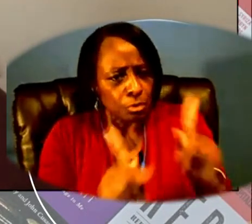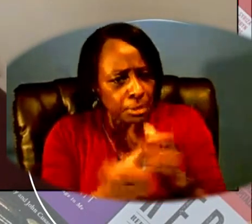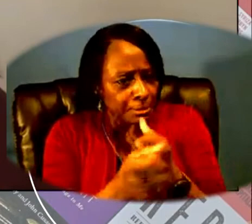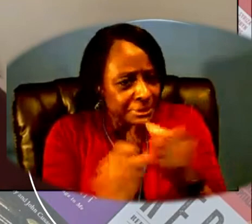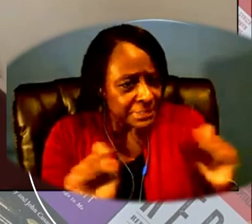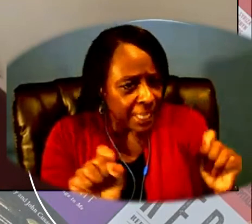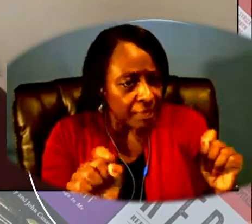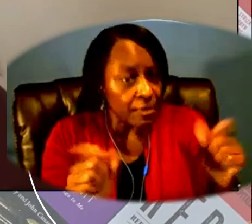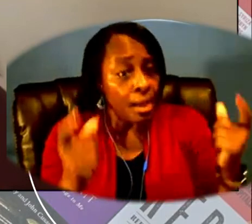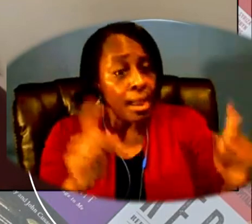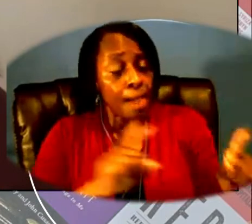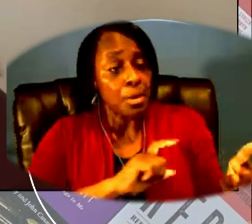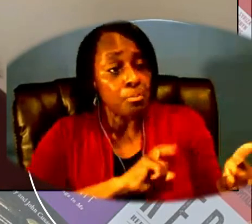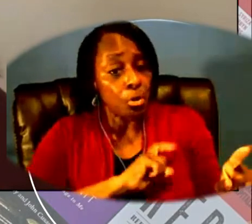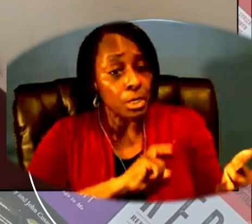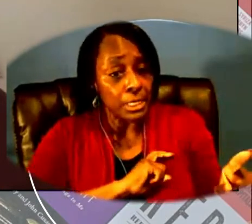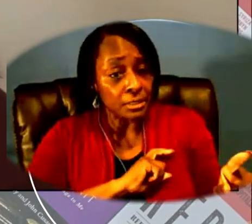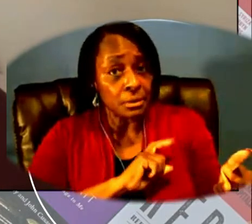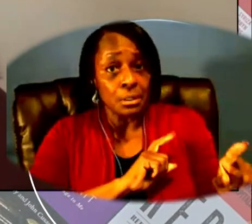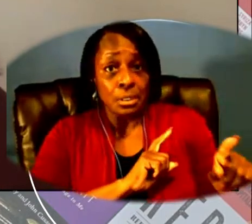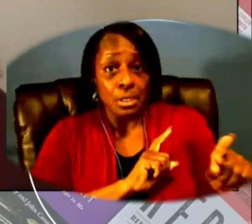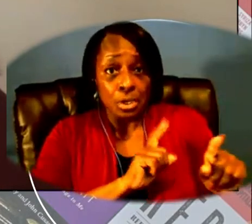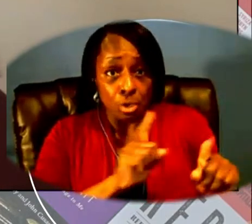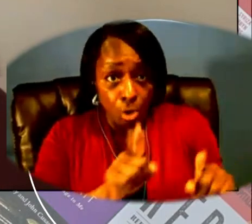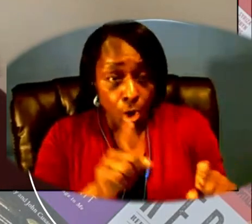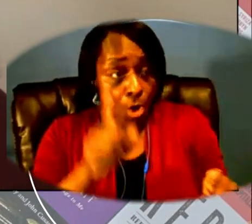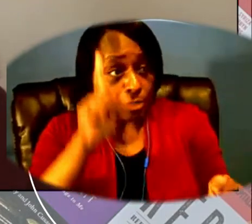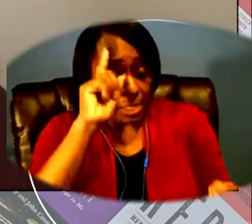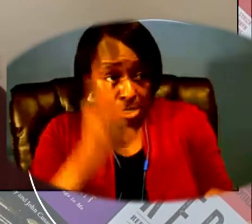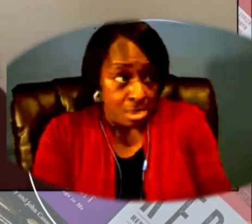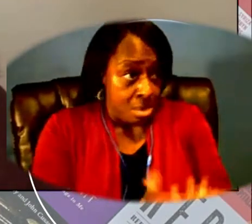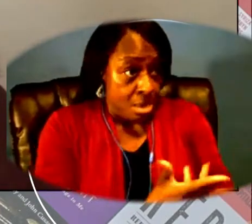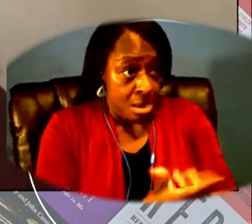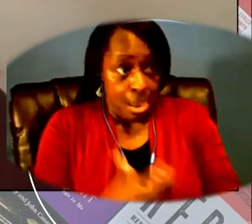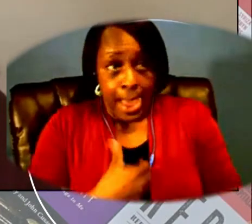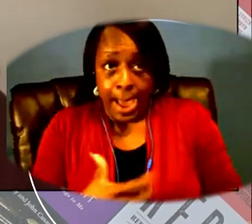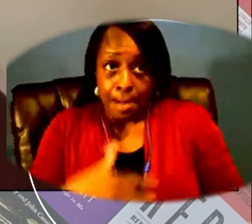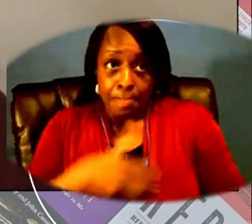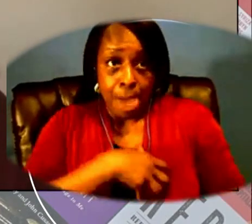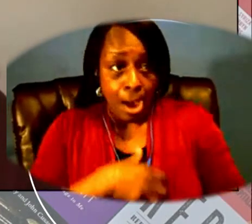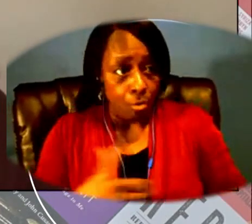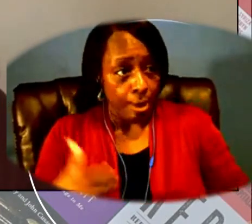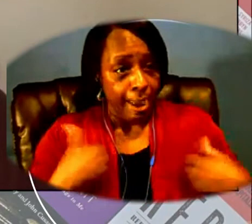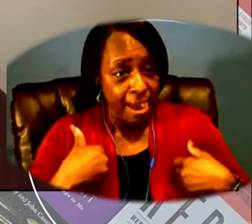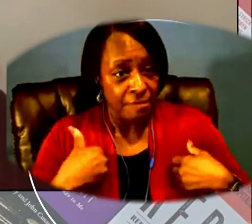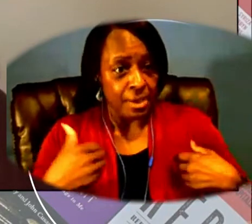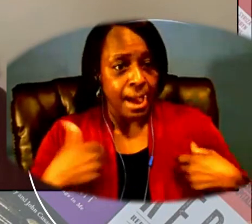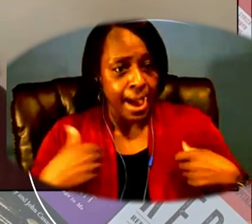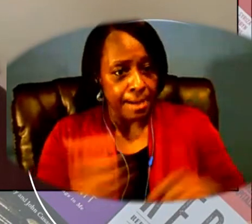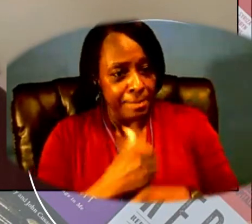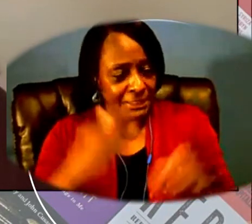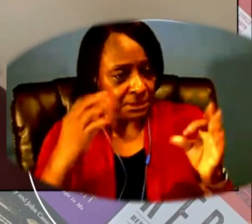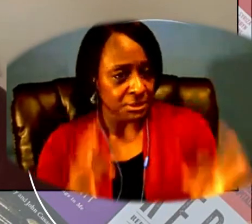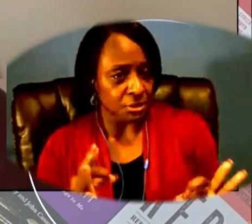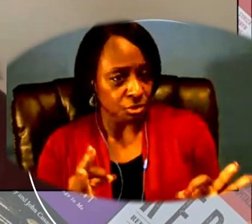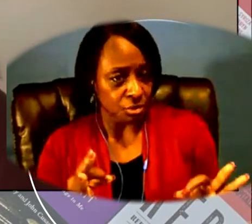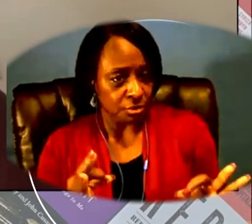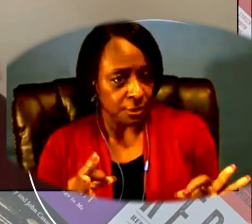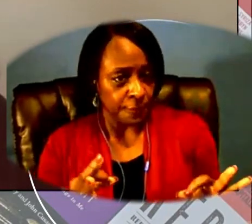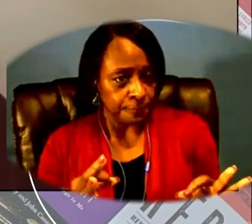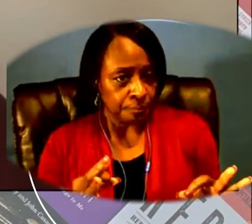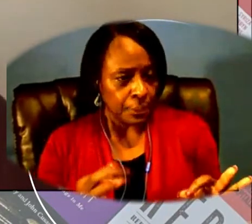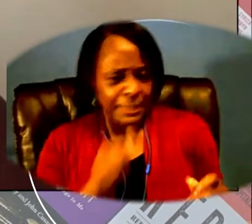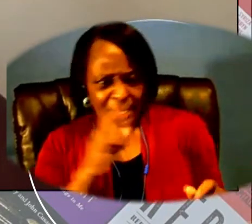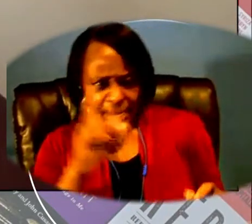going out to a call, all they're thinking is adrenaline and I'm in power and I make the say so, not what